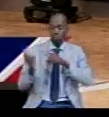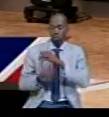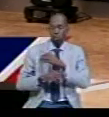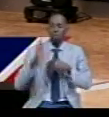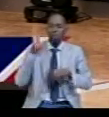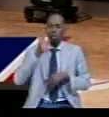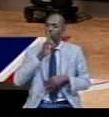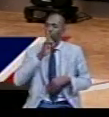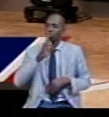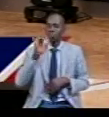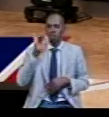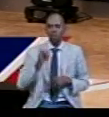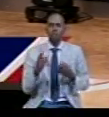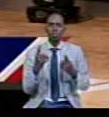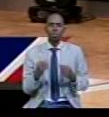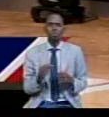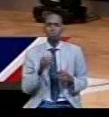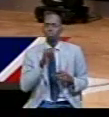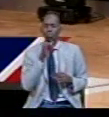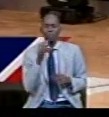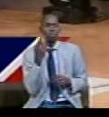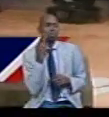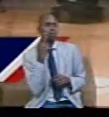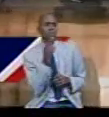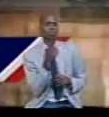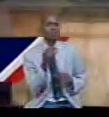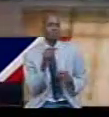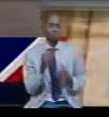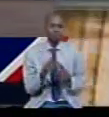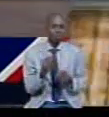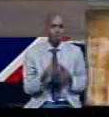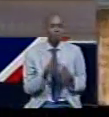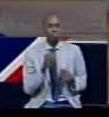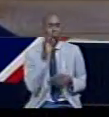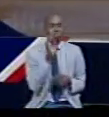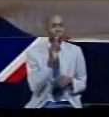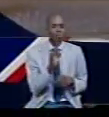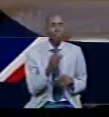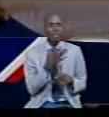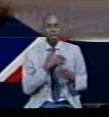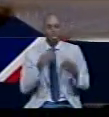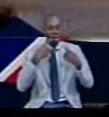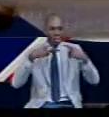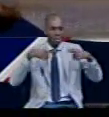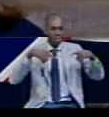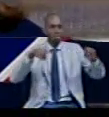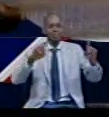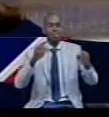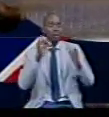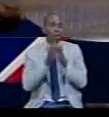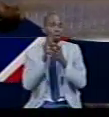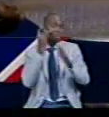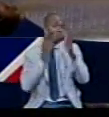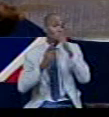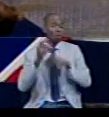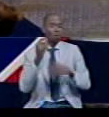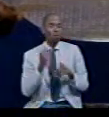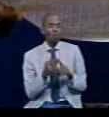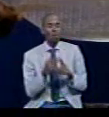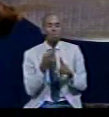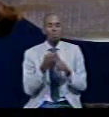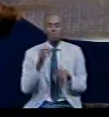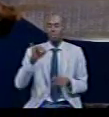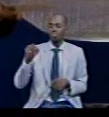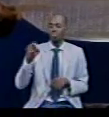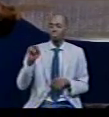the announcement, the proclamation, the preaching, the exhortation, and the announcement, prophetic announcement of Jonah for